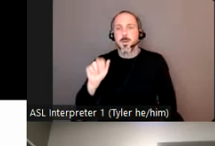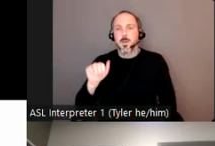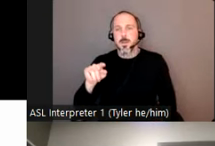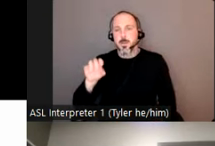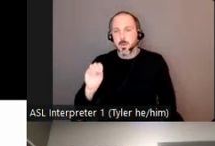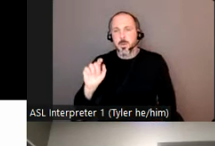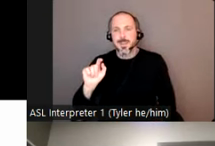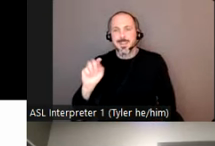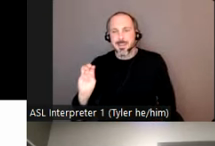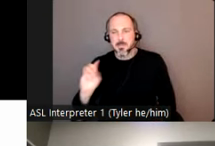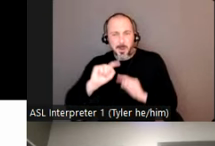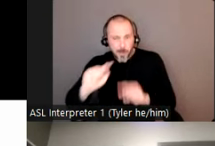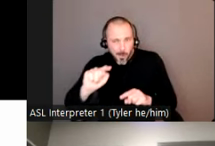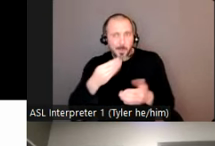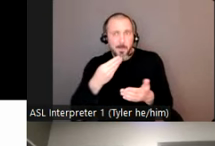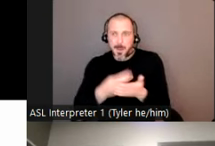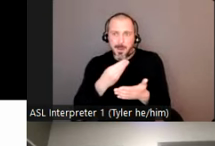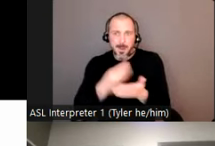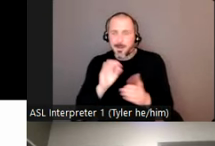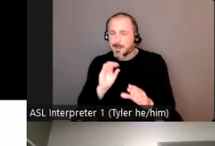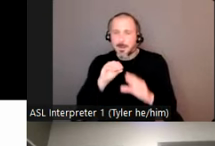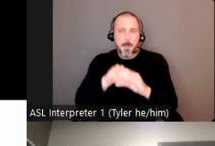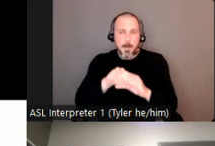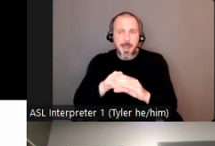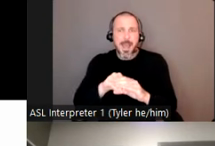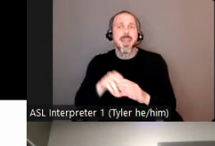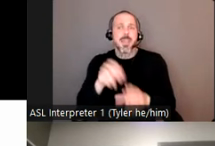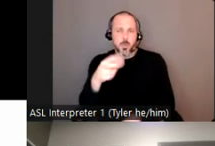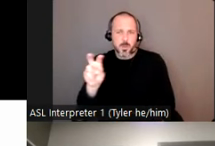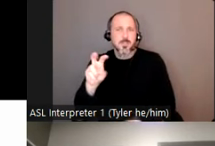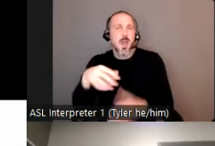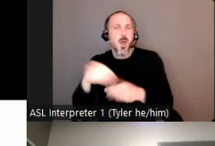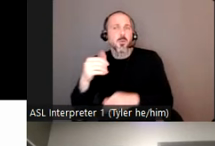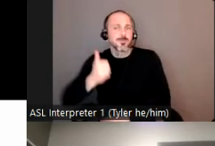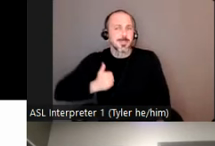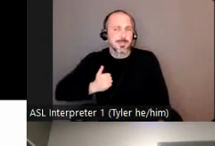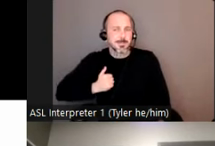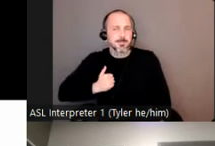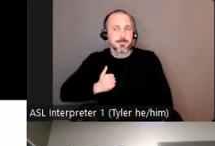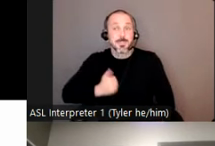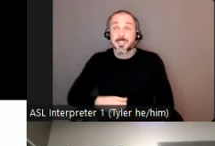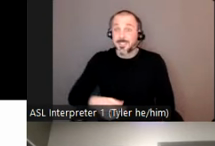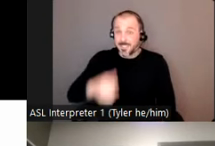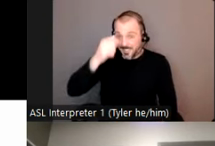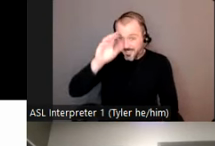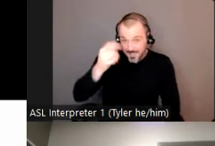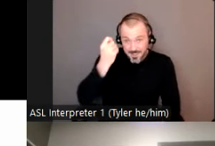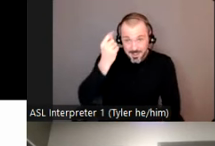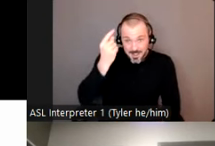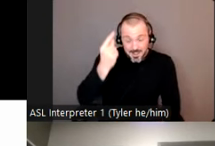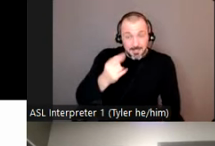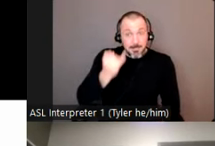and then transfer the crypto overseas. So we have to remind ourselves, once you send your crypto, it can't be returned, and it's